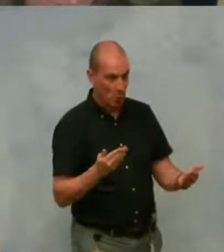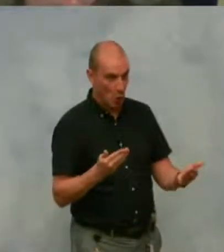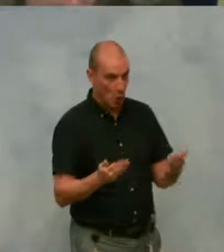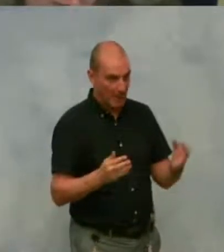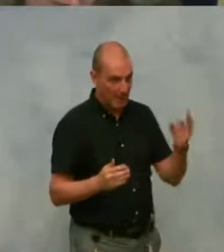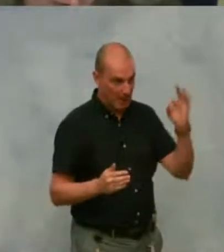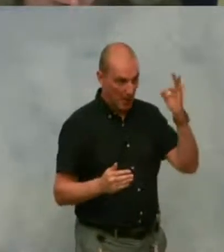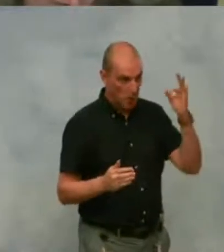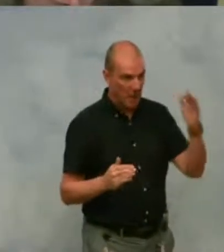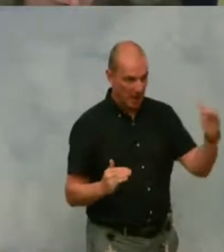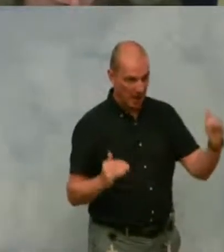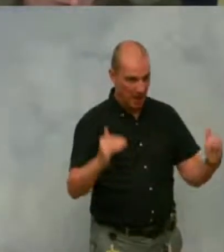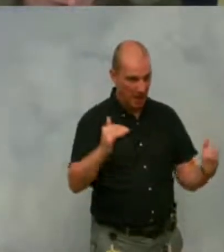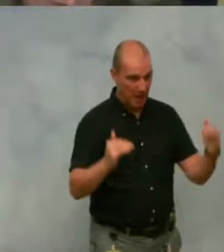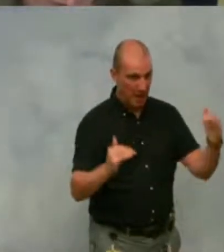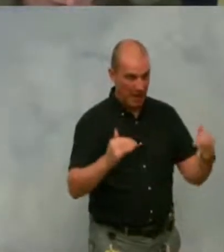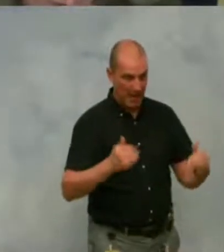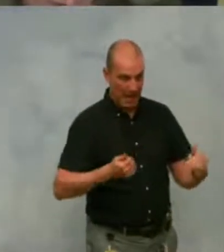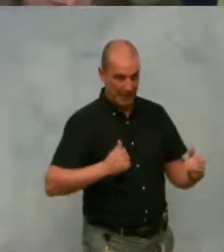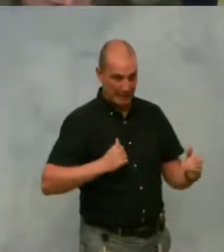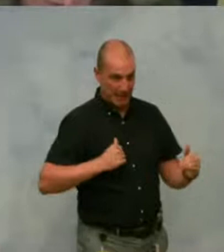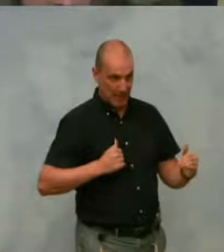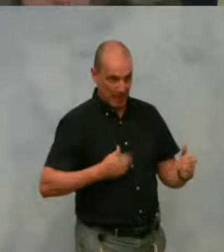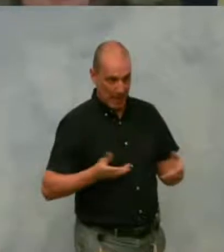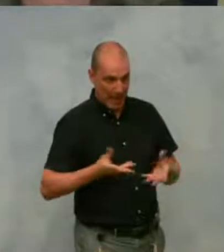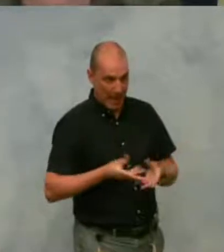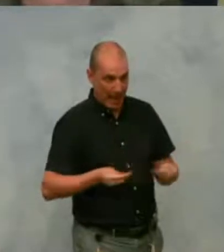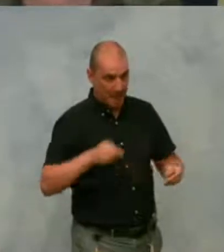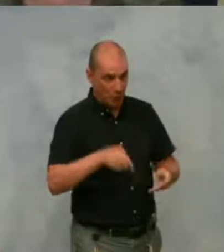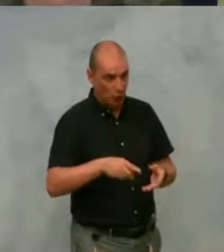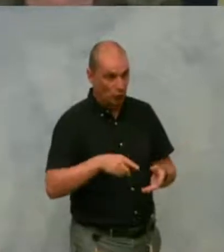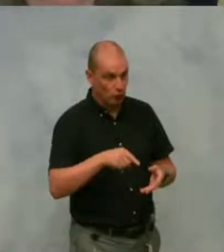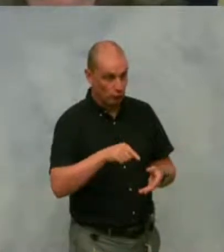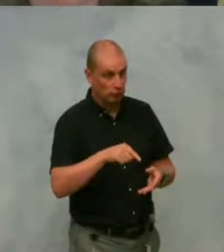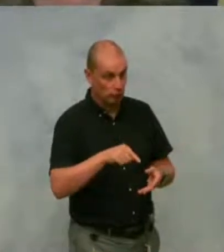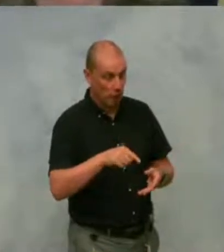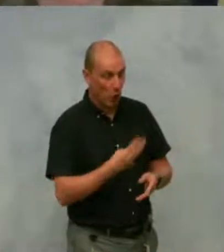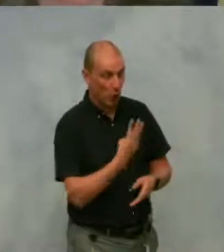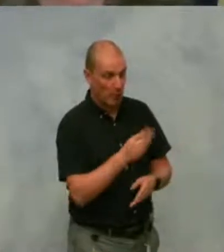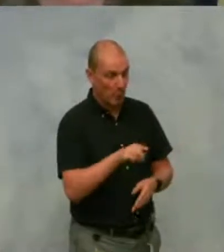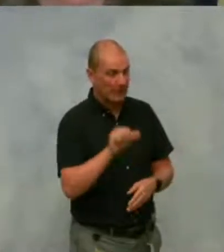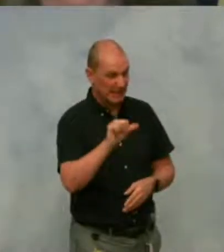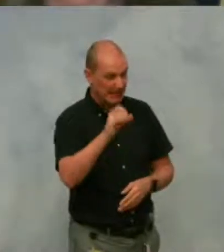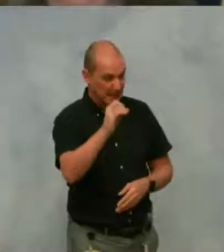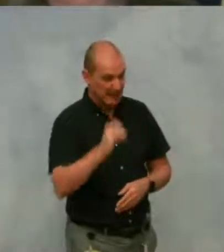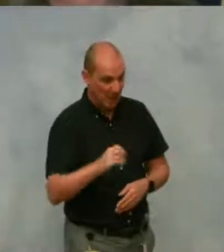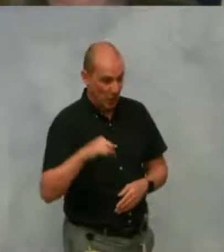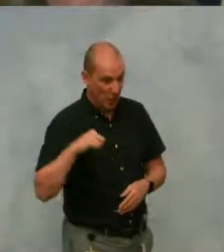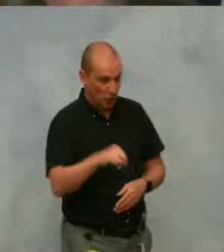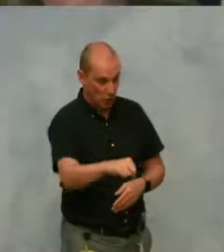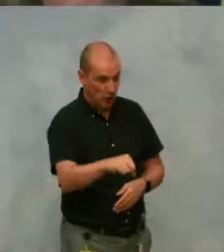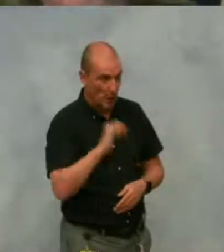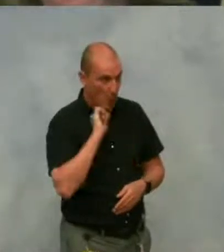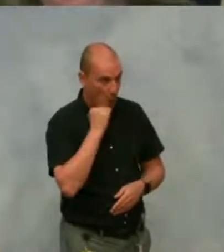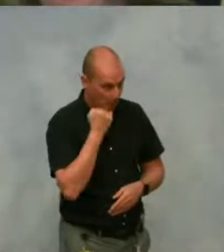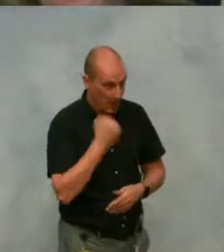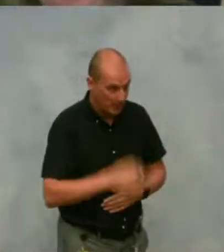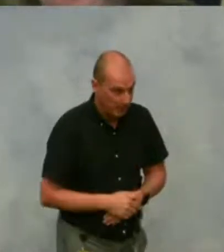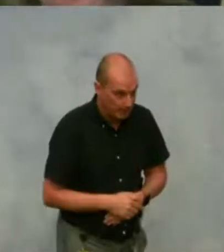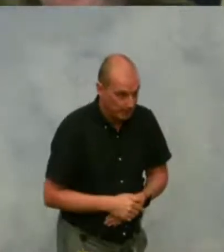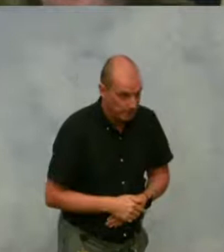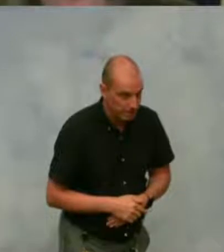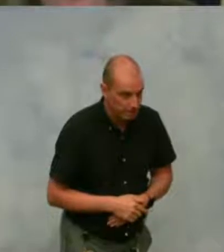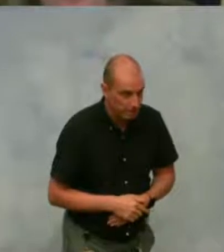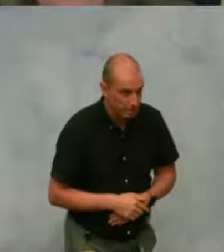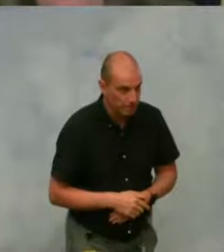we are projecting an absence rate for this resource of 3.6% for this year. And you can see